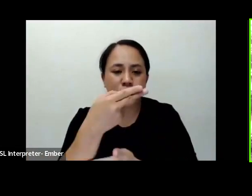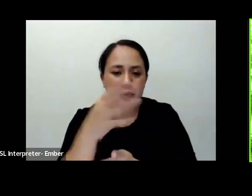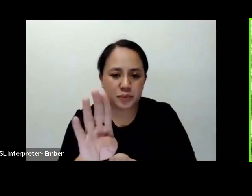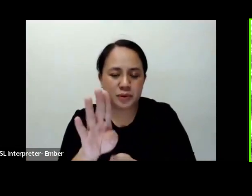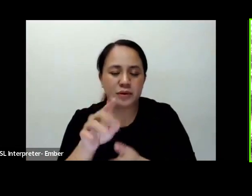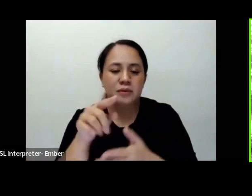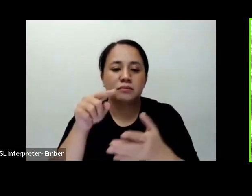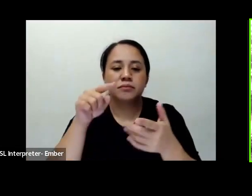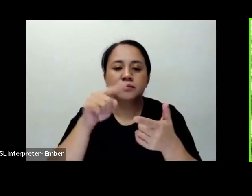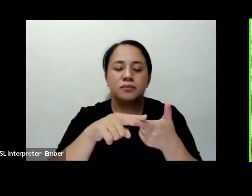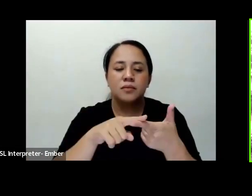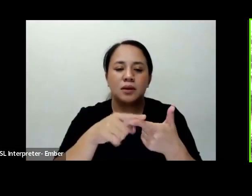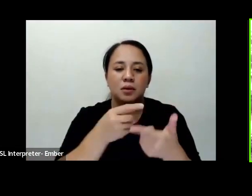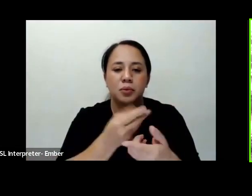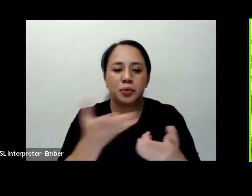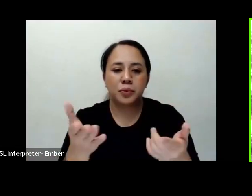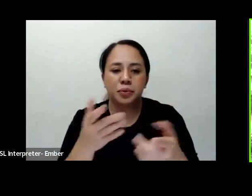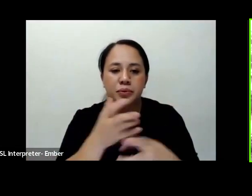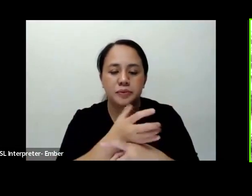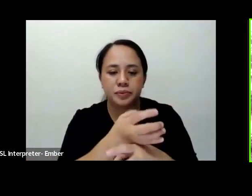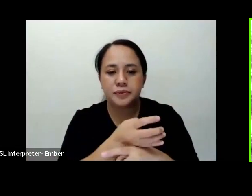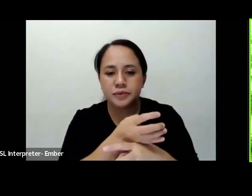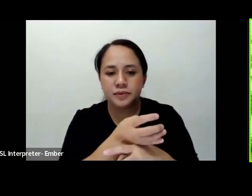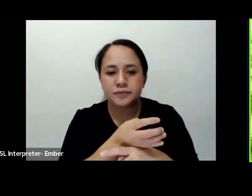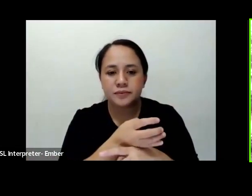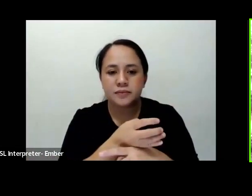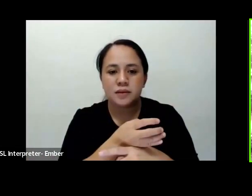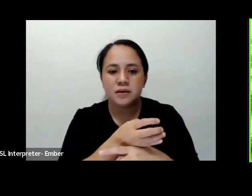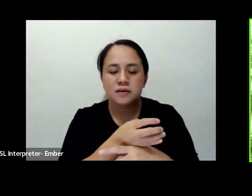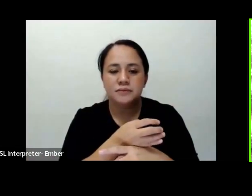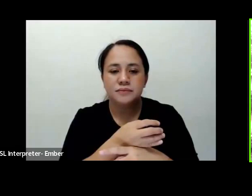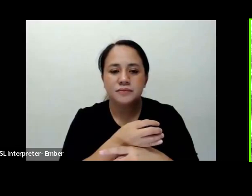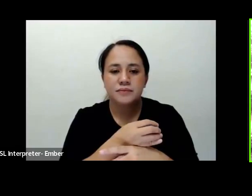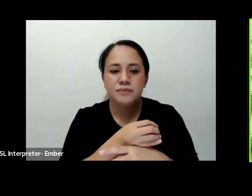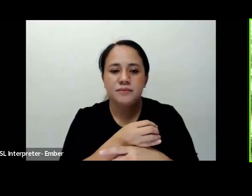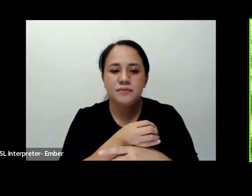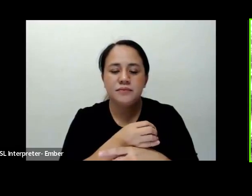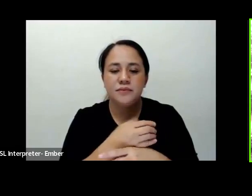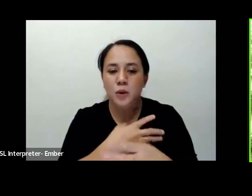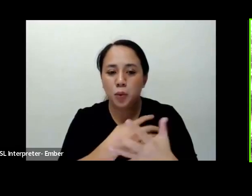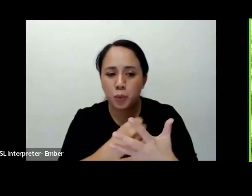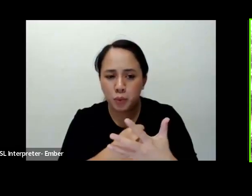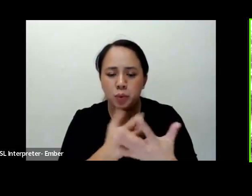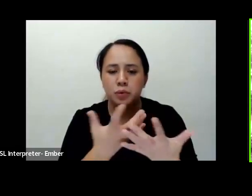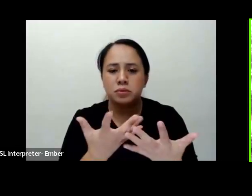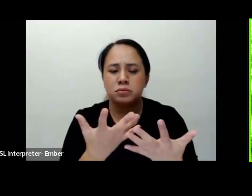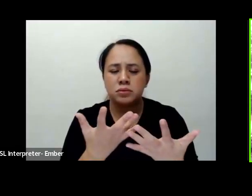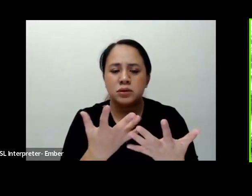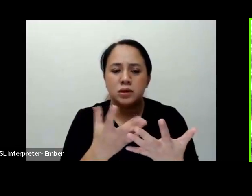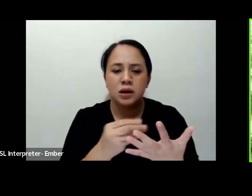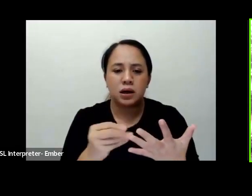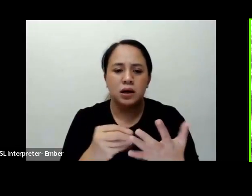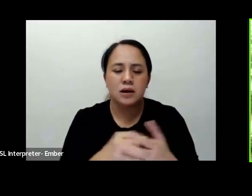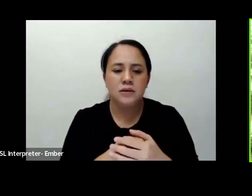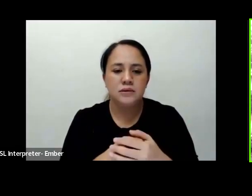hypertensives, providing care for those who are in danger of having strokes, and care